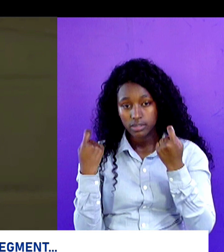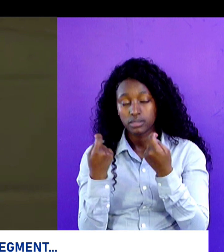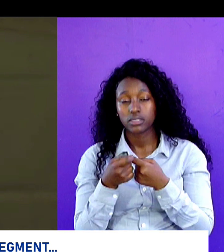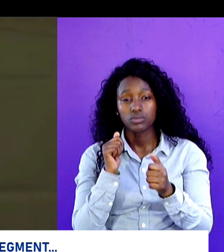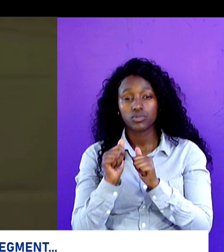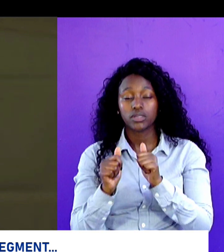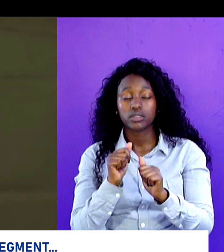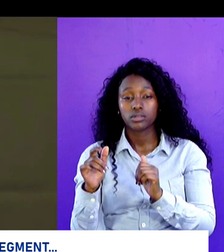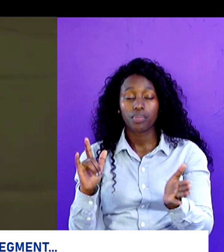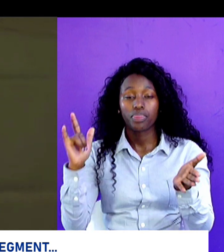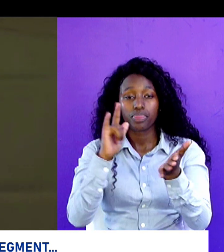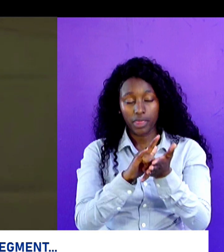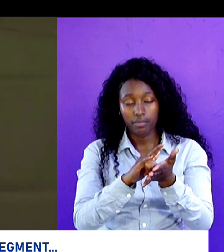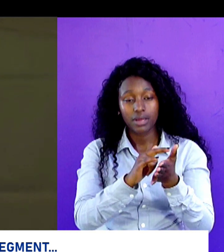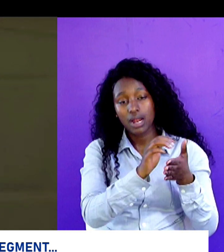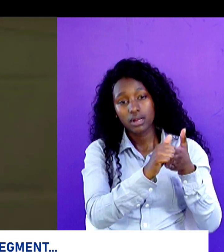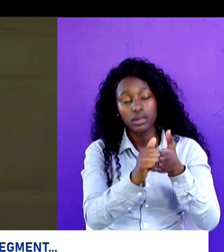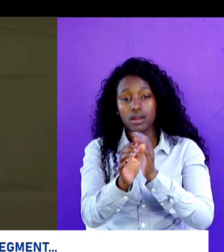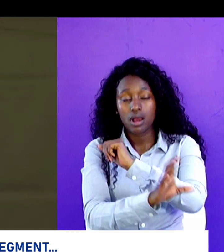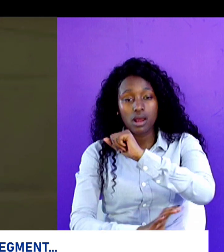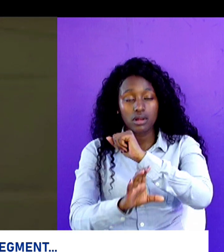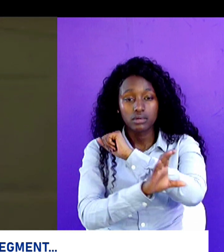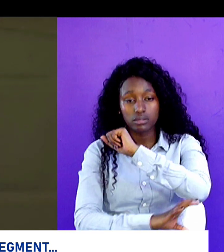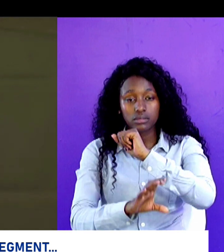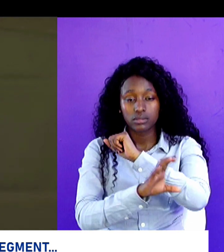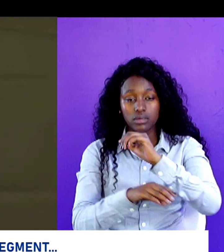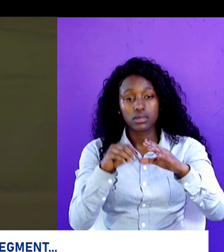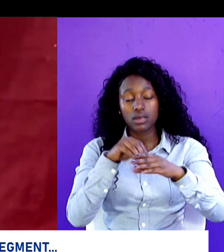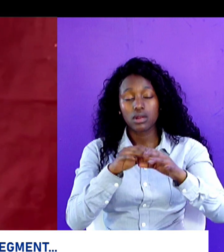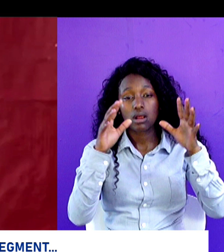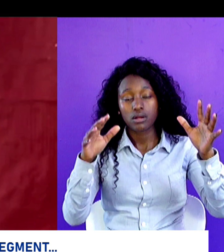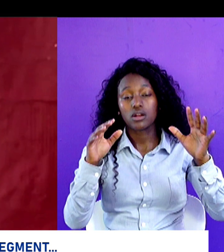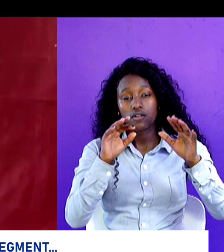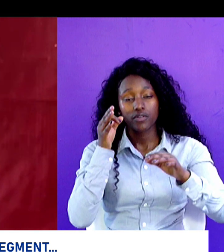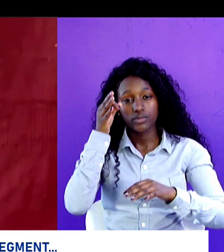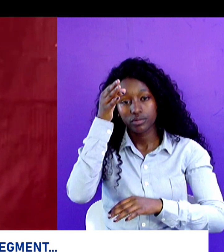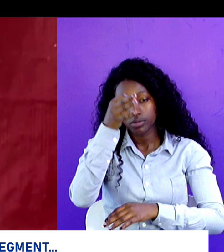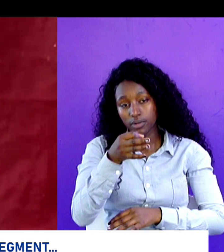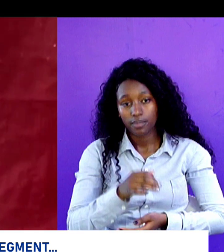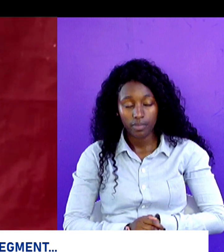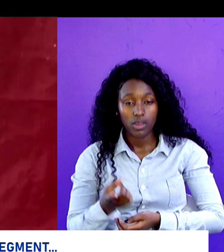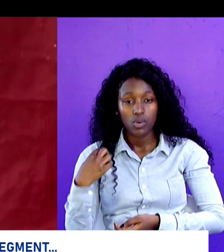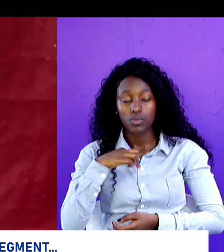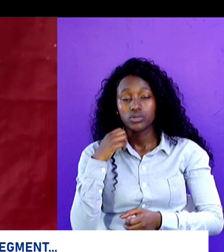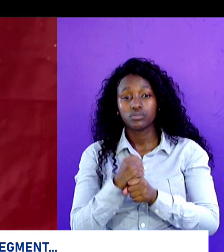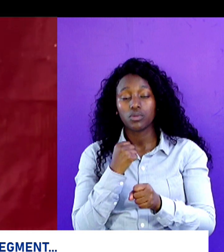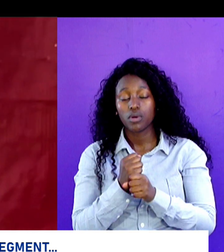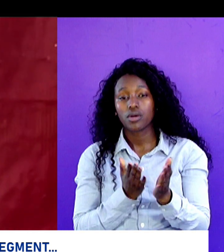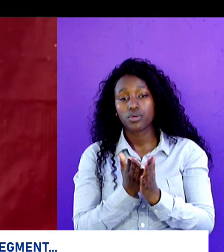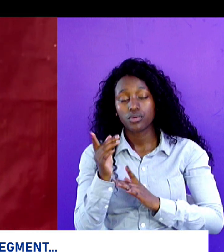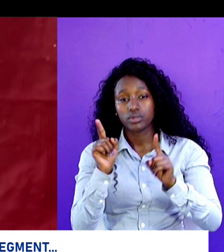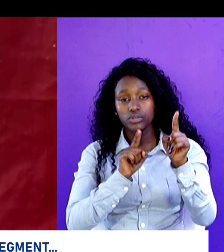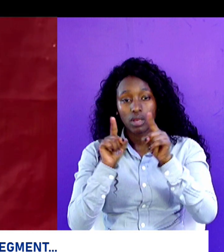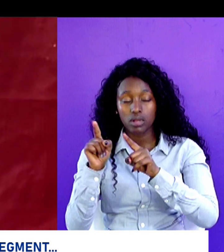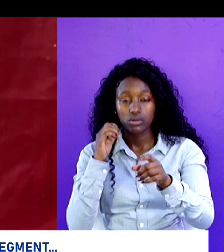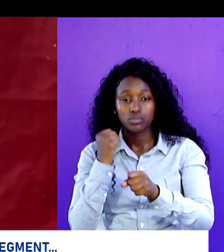going to lead this country into a great future. We've walked the journey. We've gone through all the